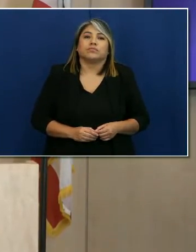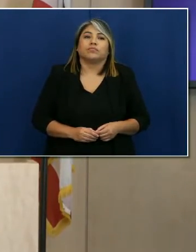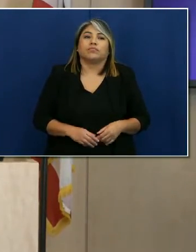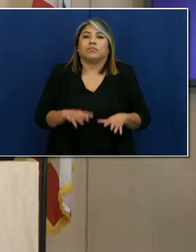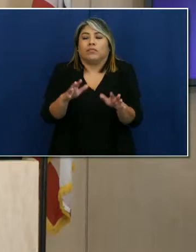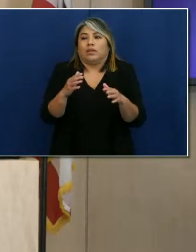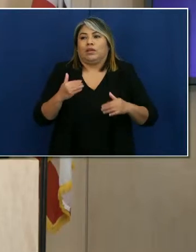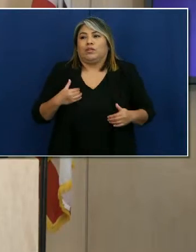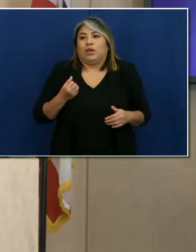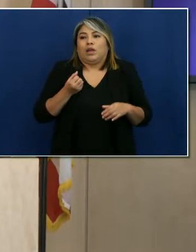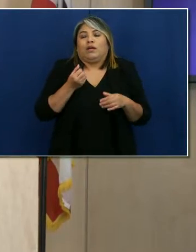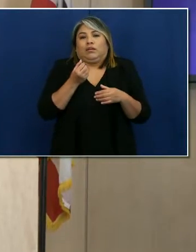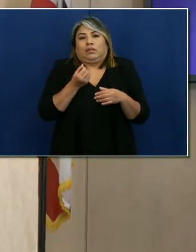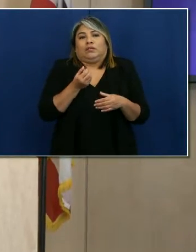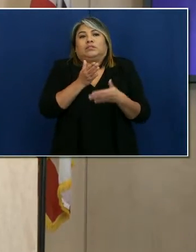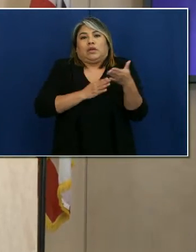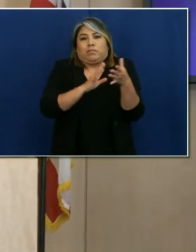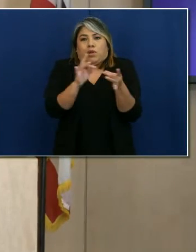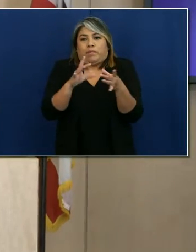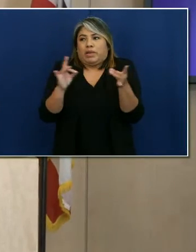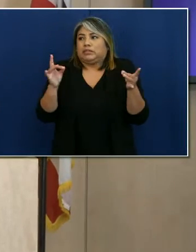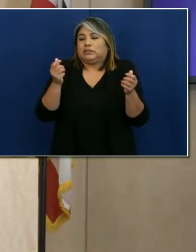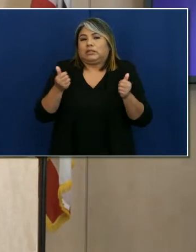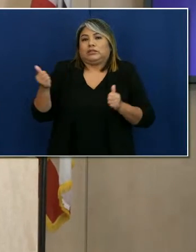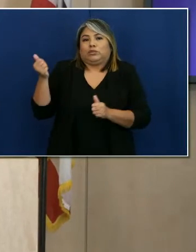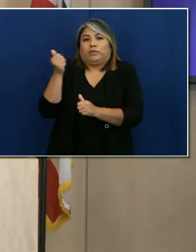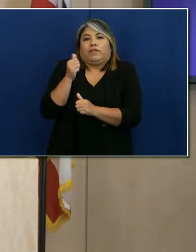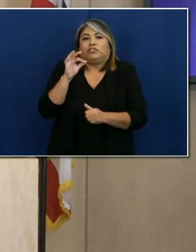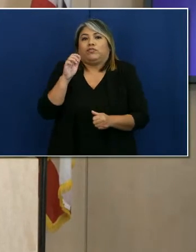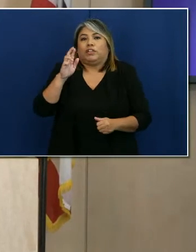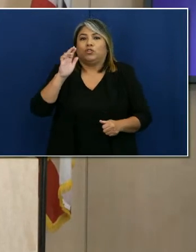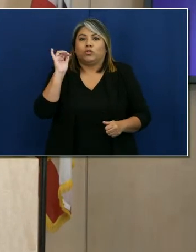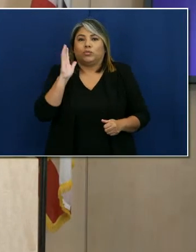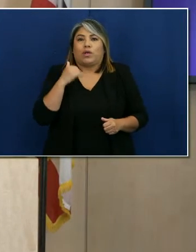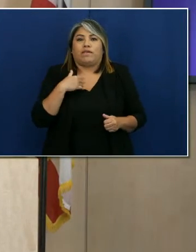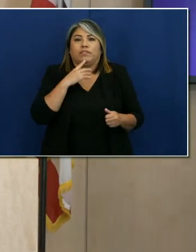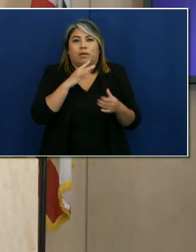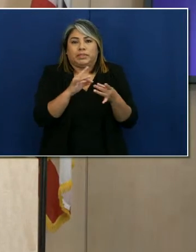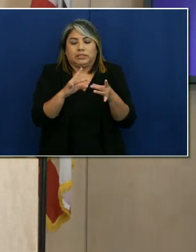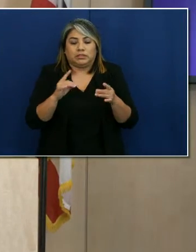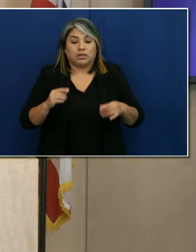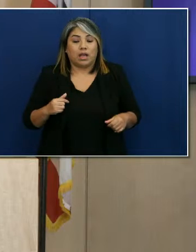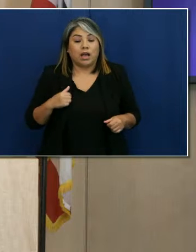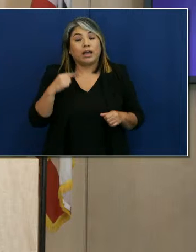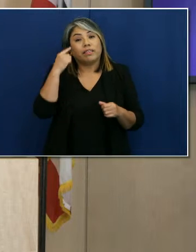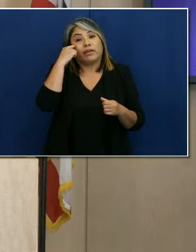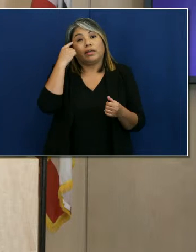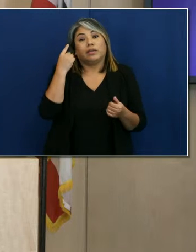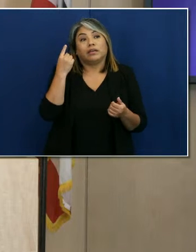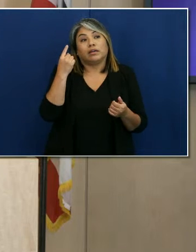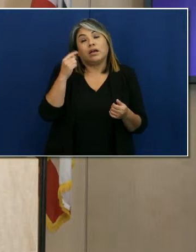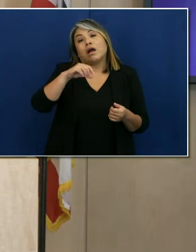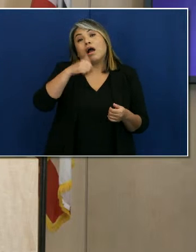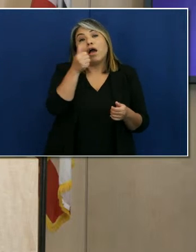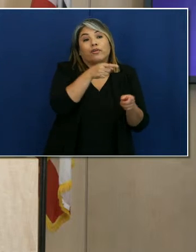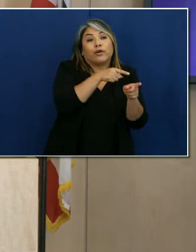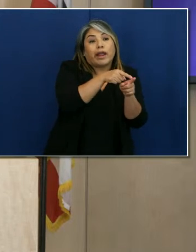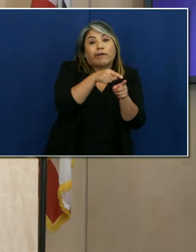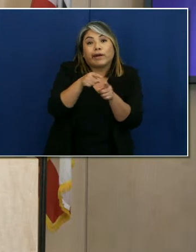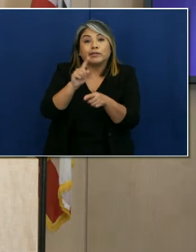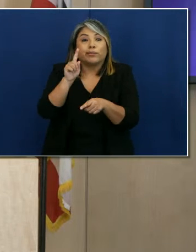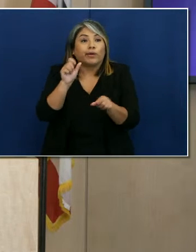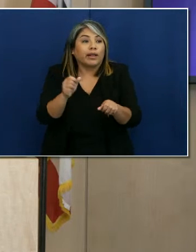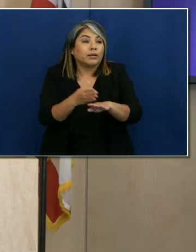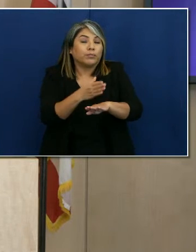So I have some comments, and then Supervisor Fletcher will also have comments. I think other areas for